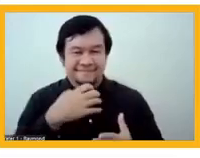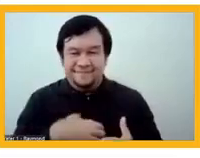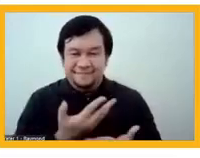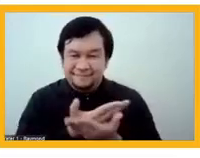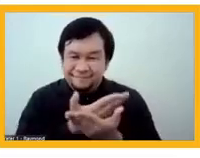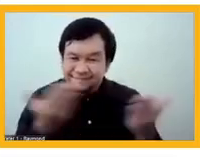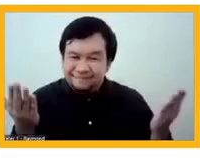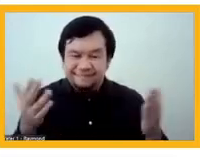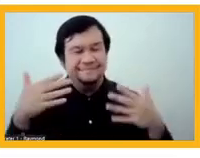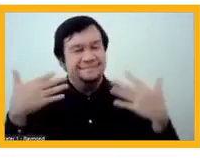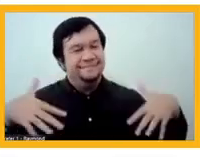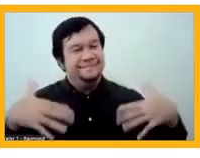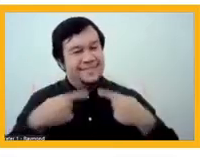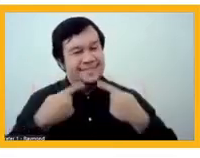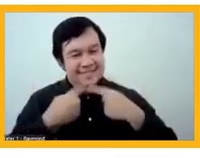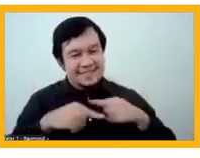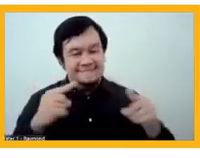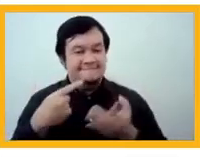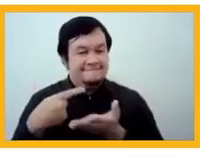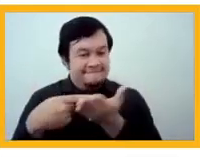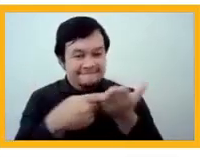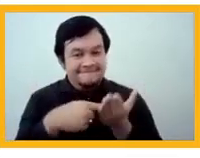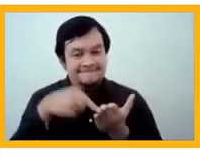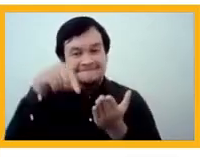fruitful rest of the conference.